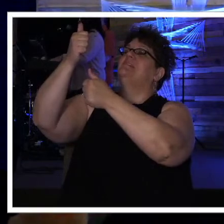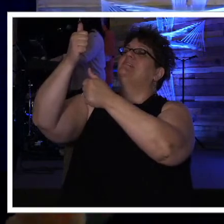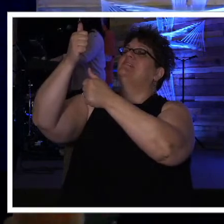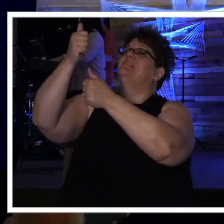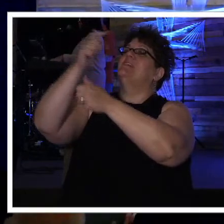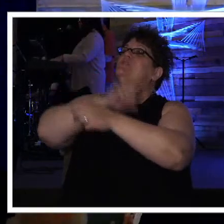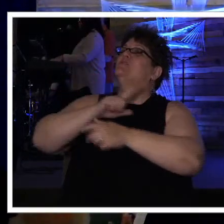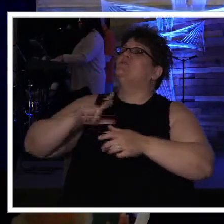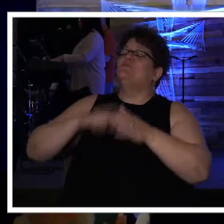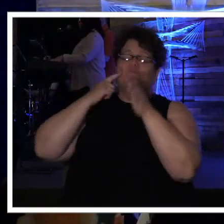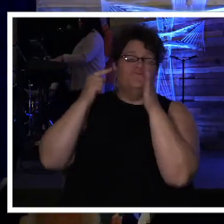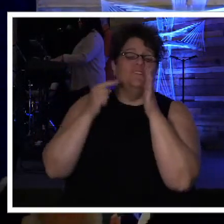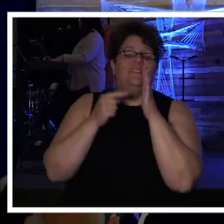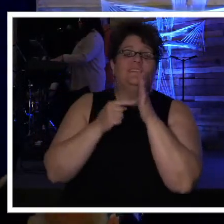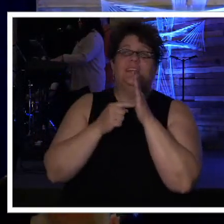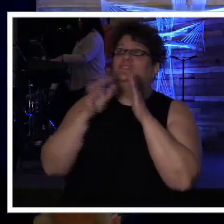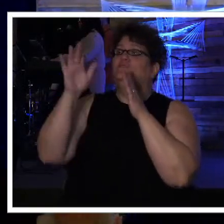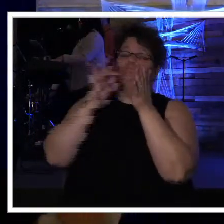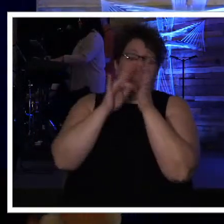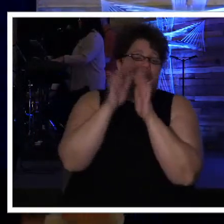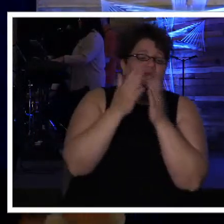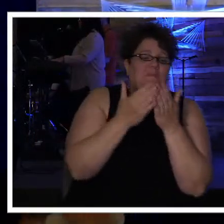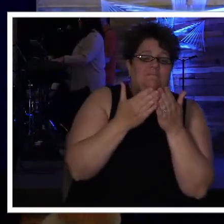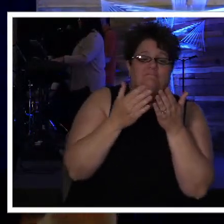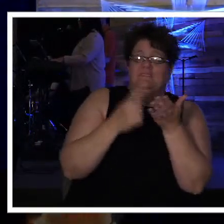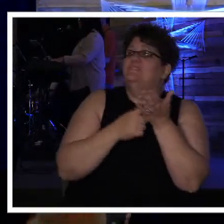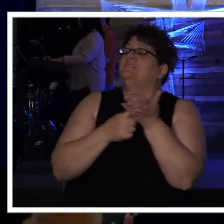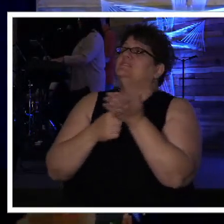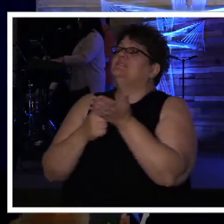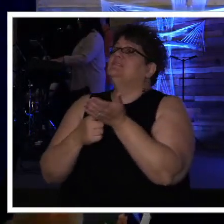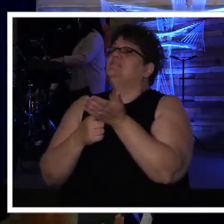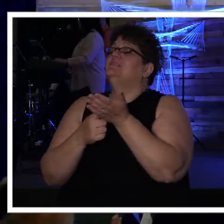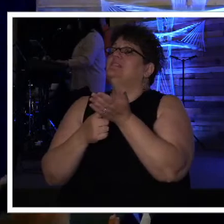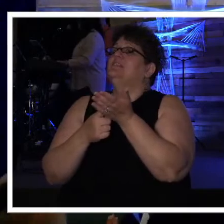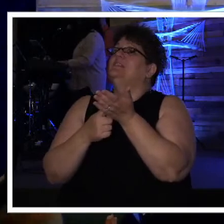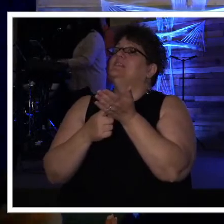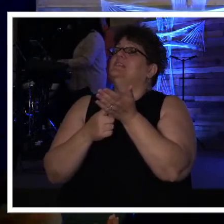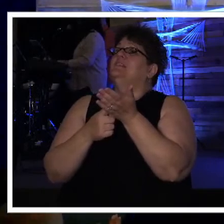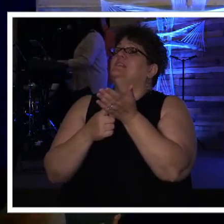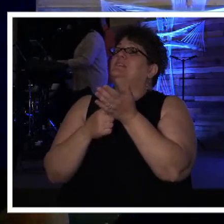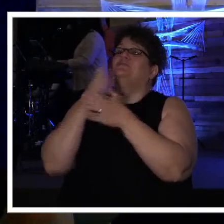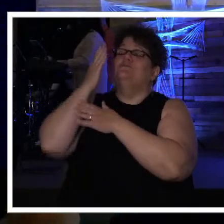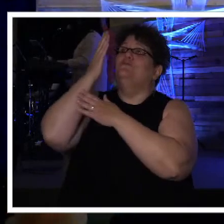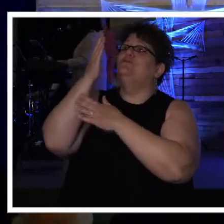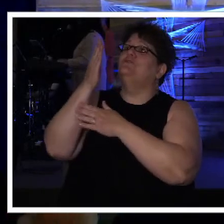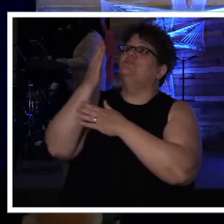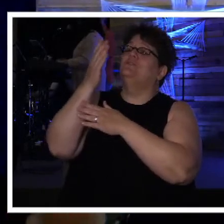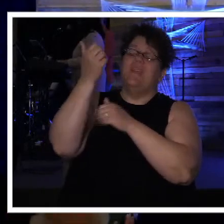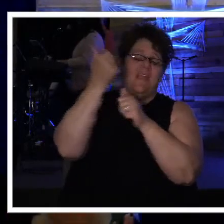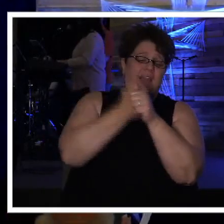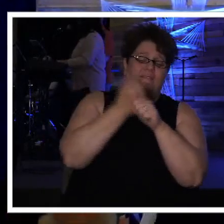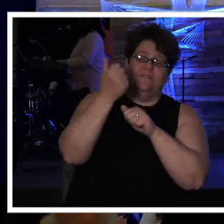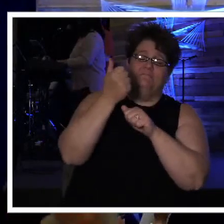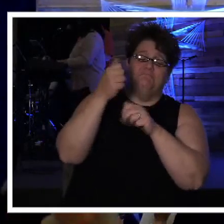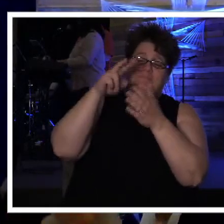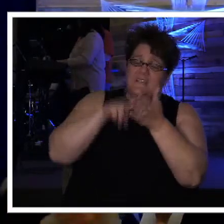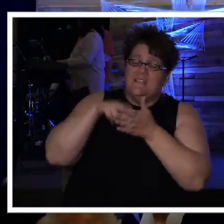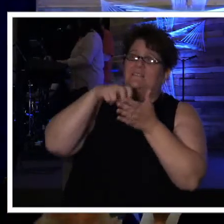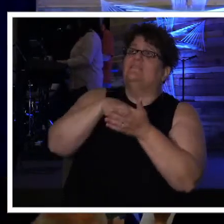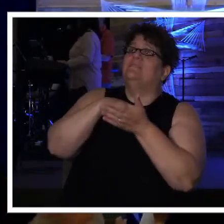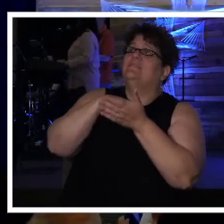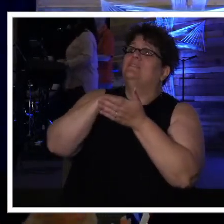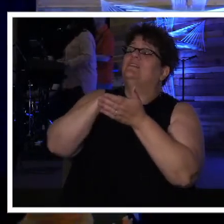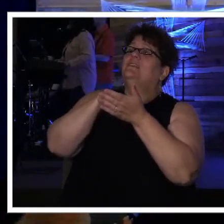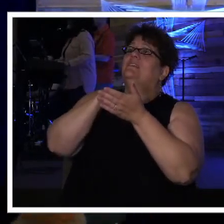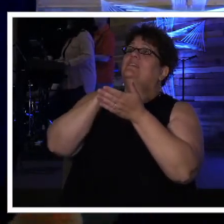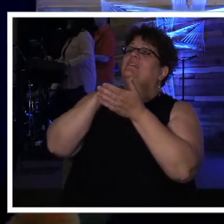Lord, we recognize that your word talks of a time where every knee will bow and every tongue confess that Jesus is Lord.